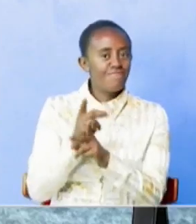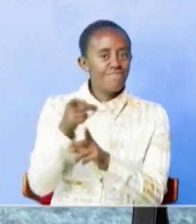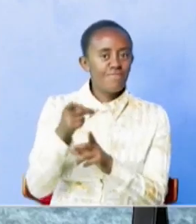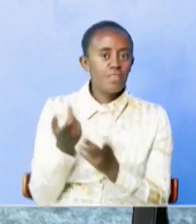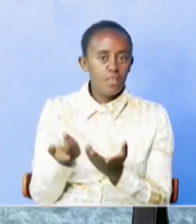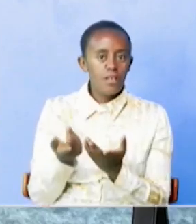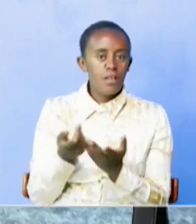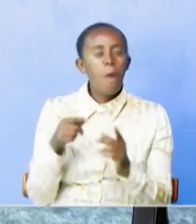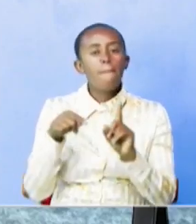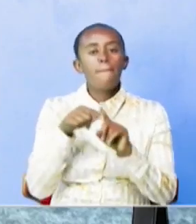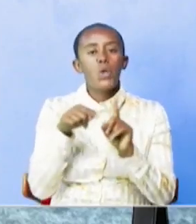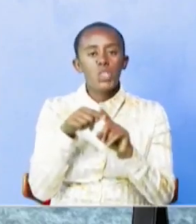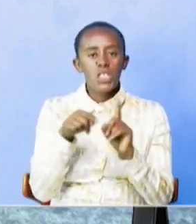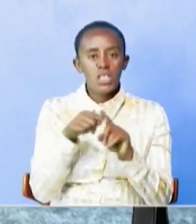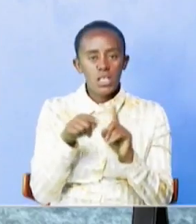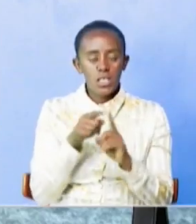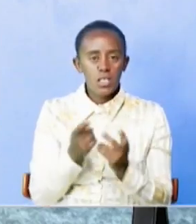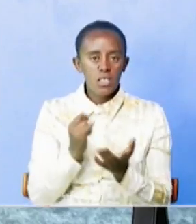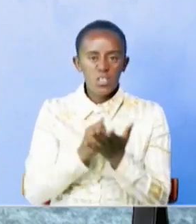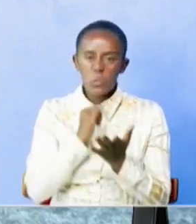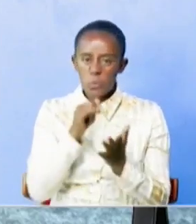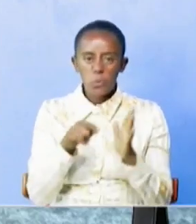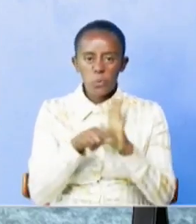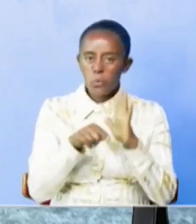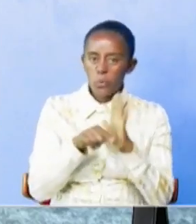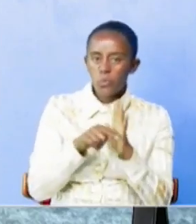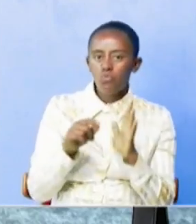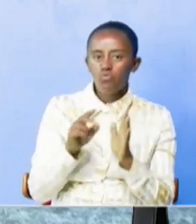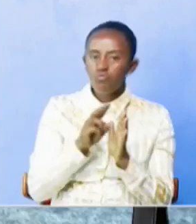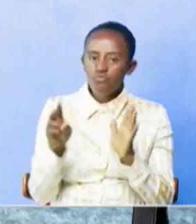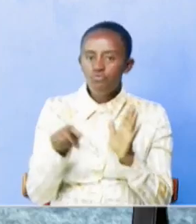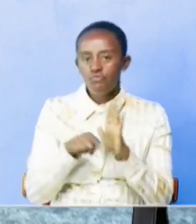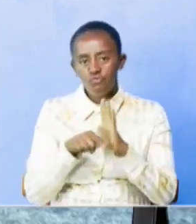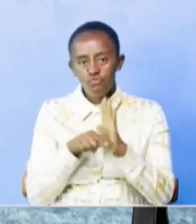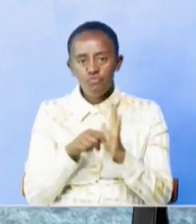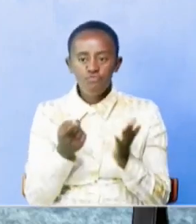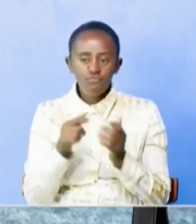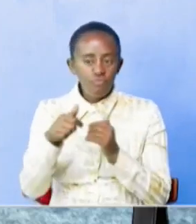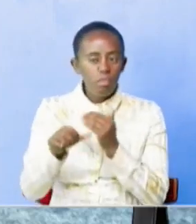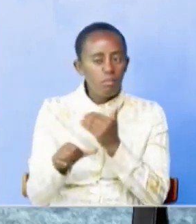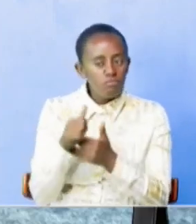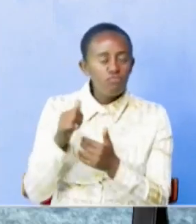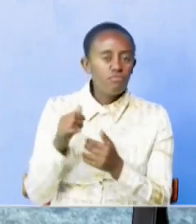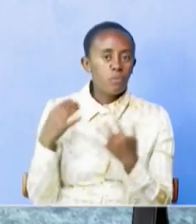something positive. It's not something too negative that might hurt